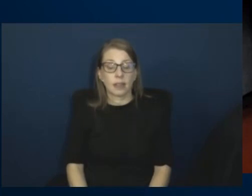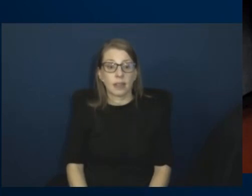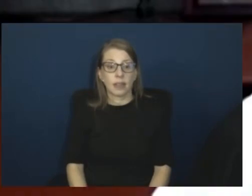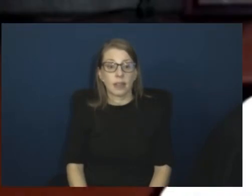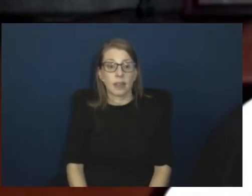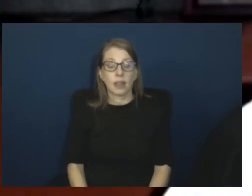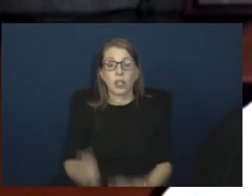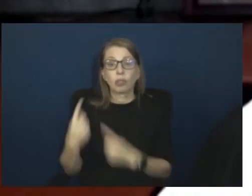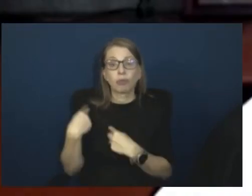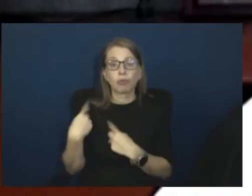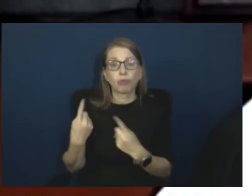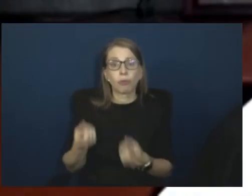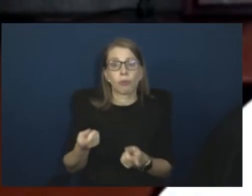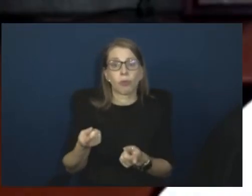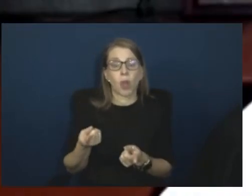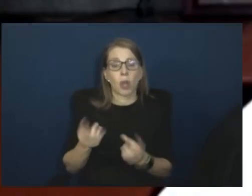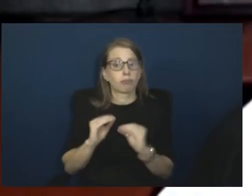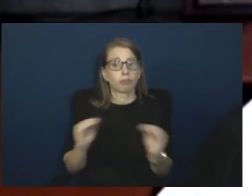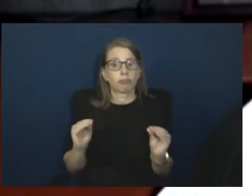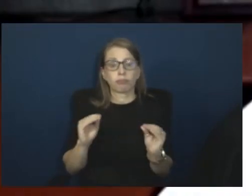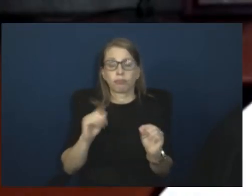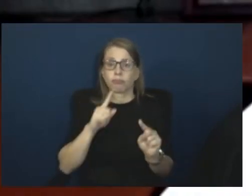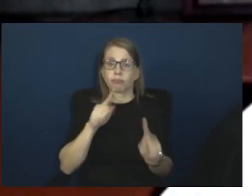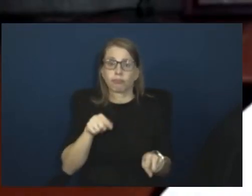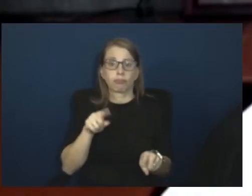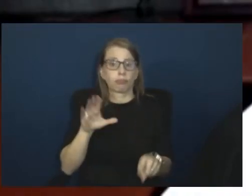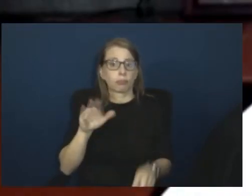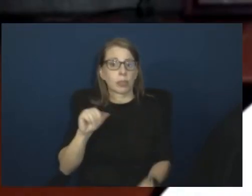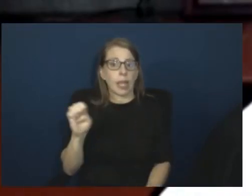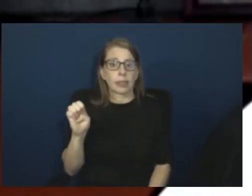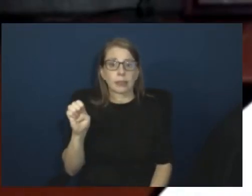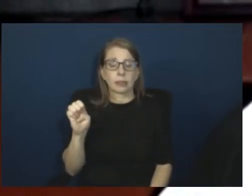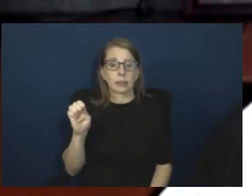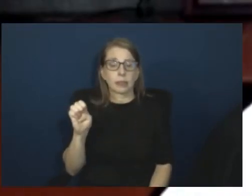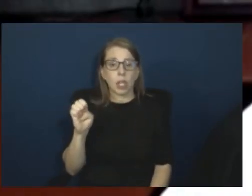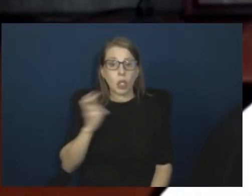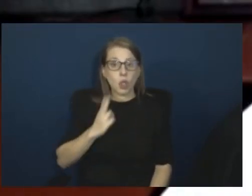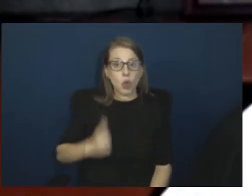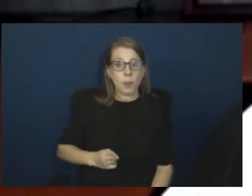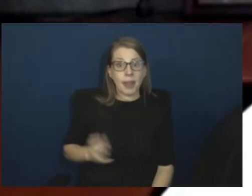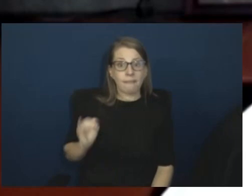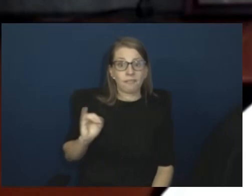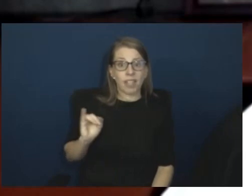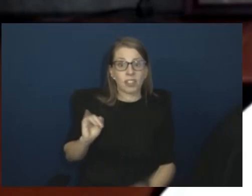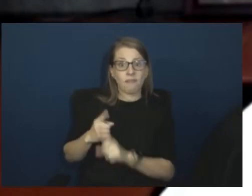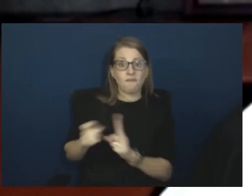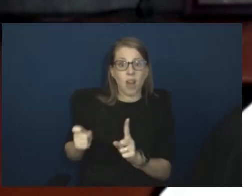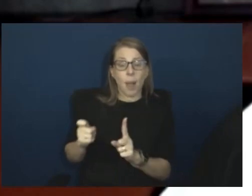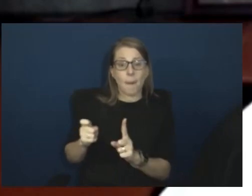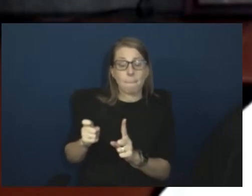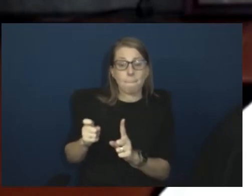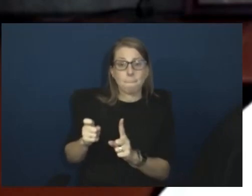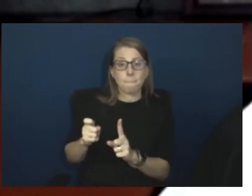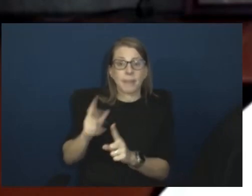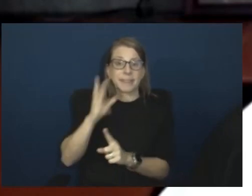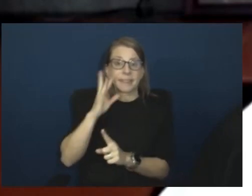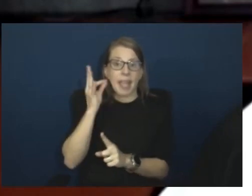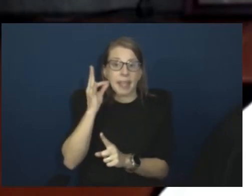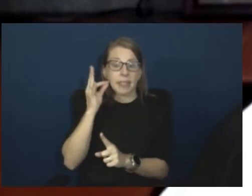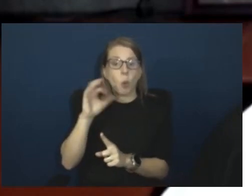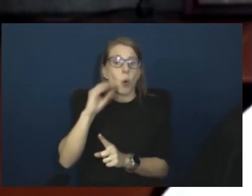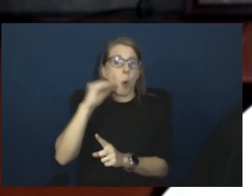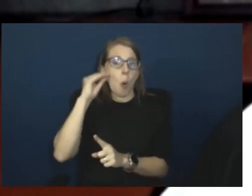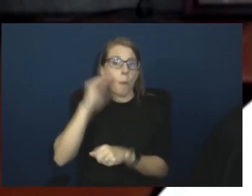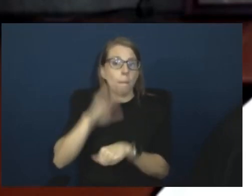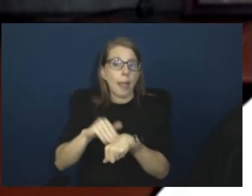So far, there is no reported case of a human infection from a companion animal.